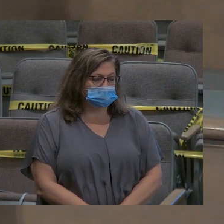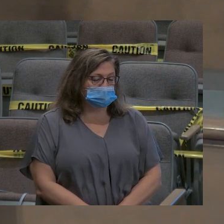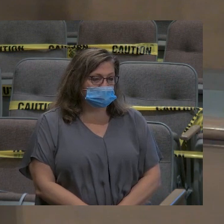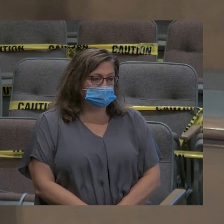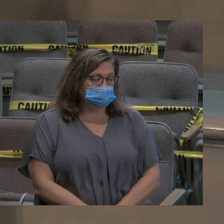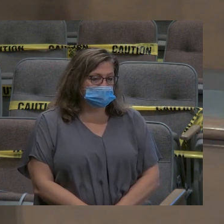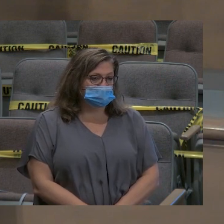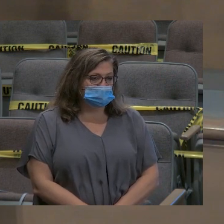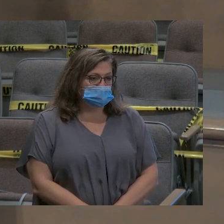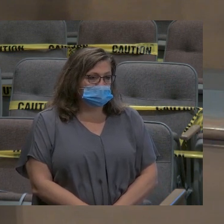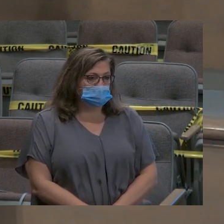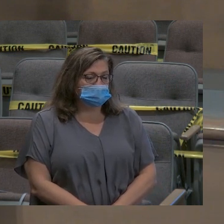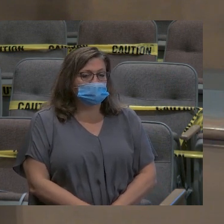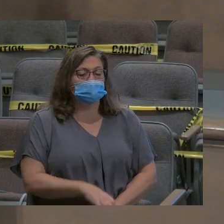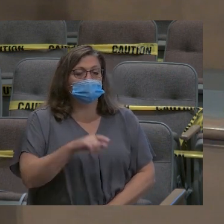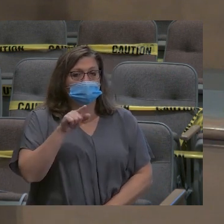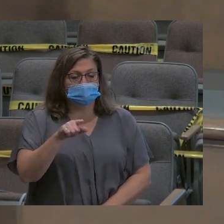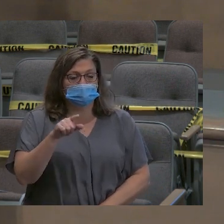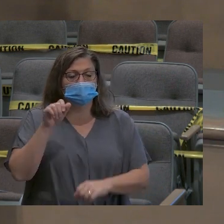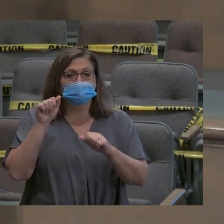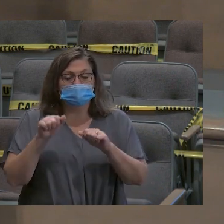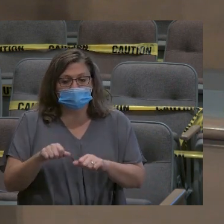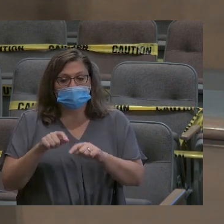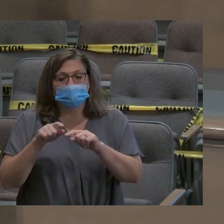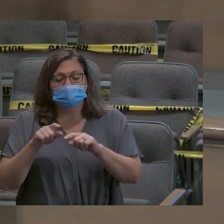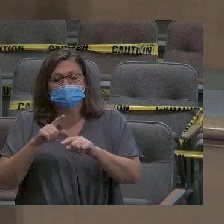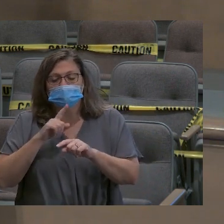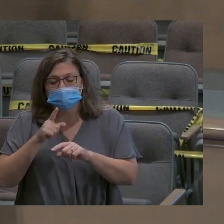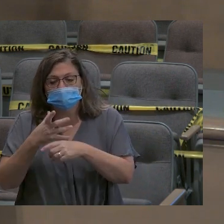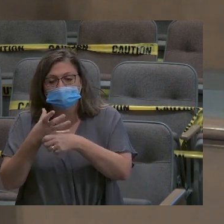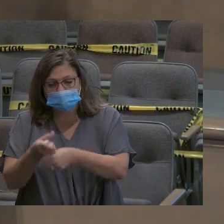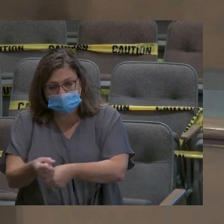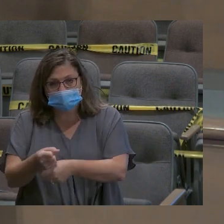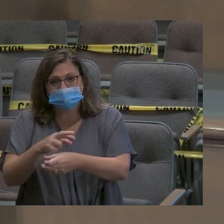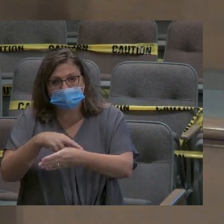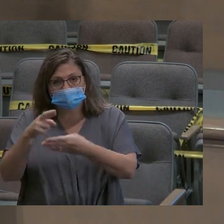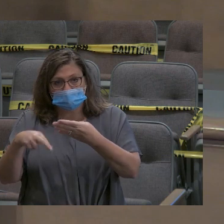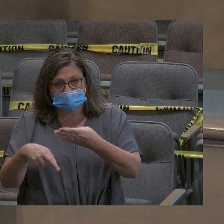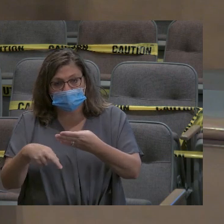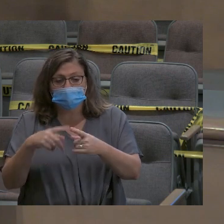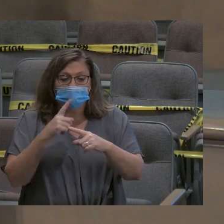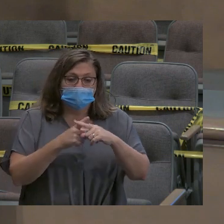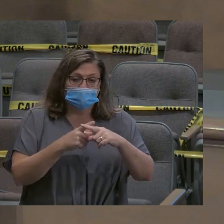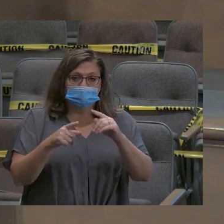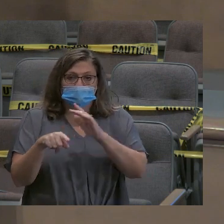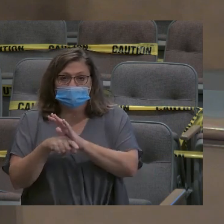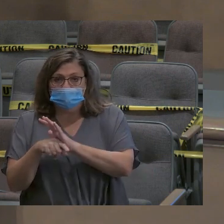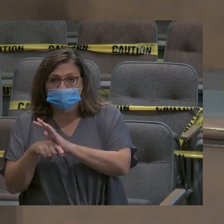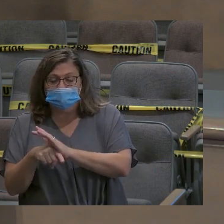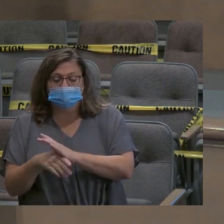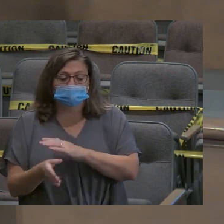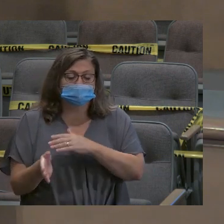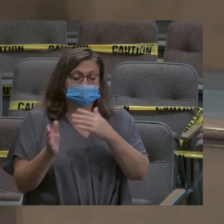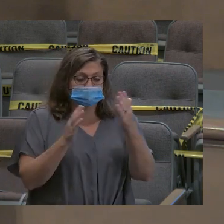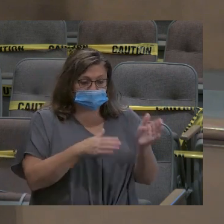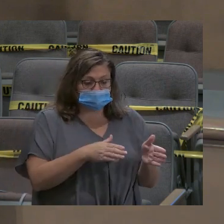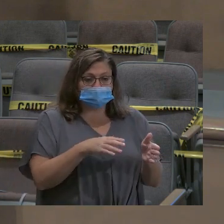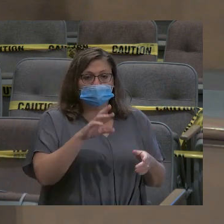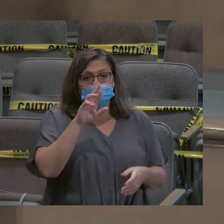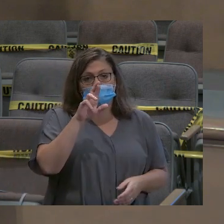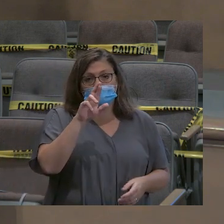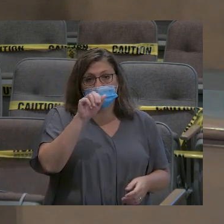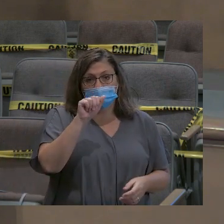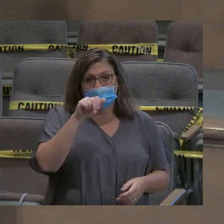on the results, whether it's positive or negative. With rapid tests, and most of the antigen tests